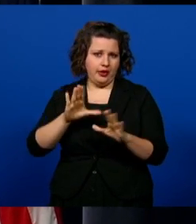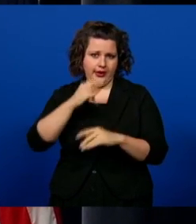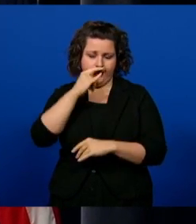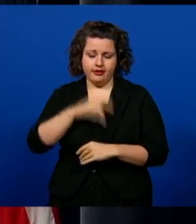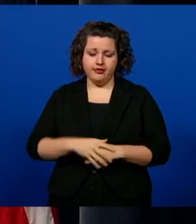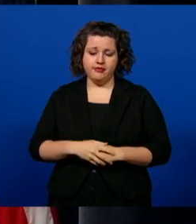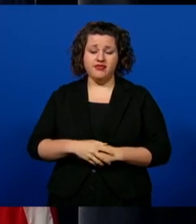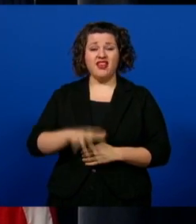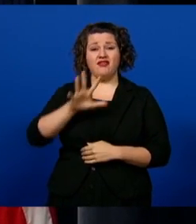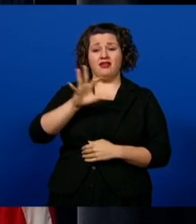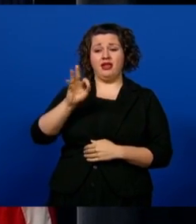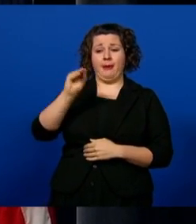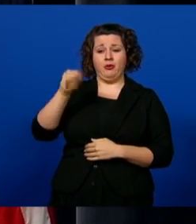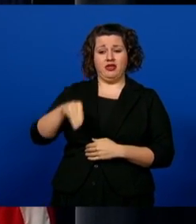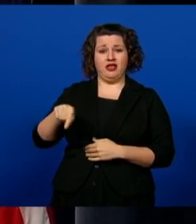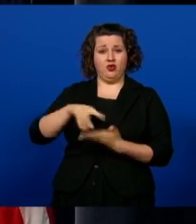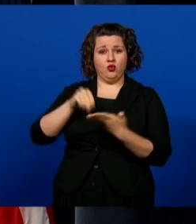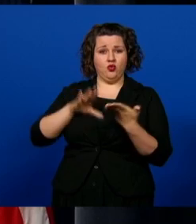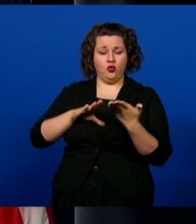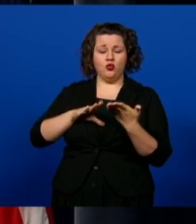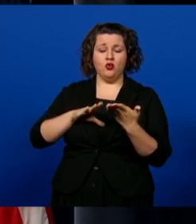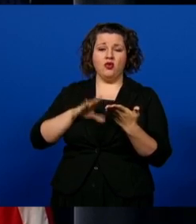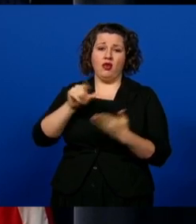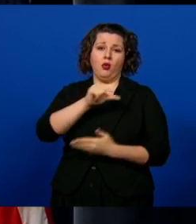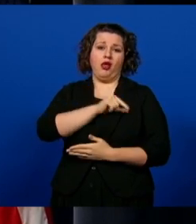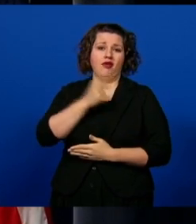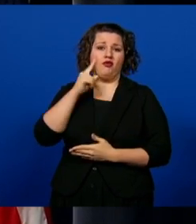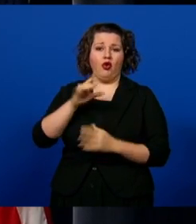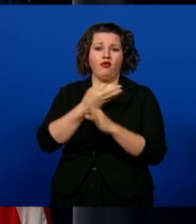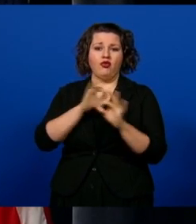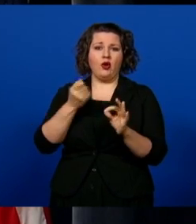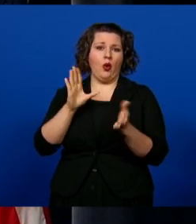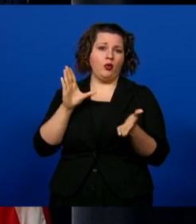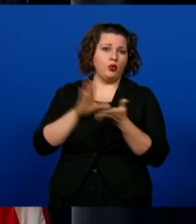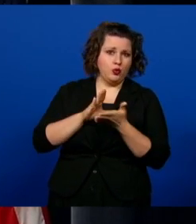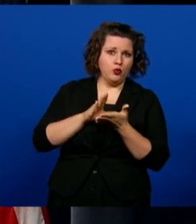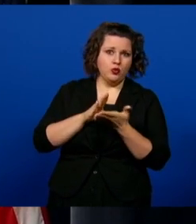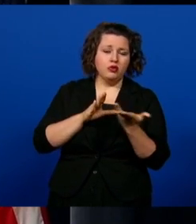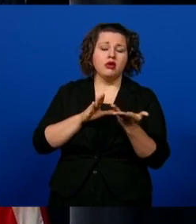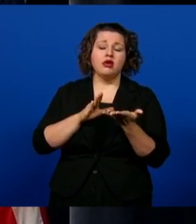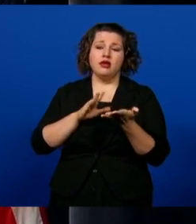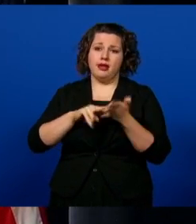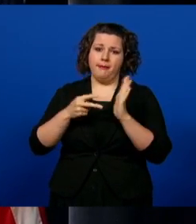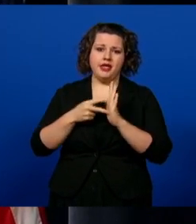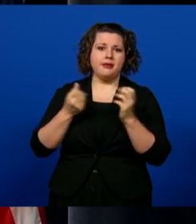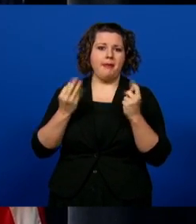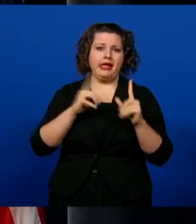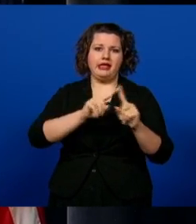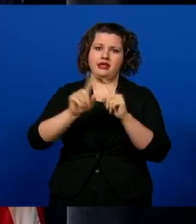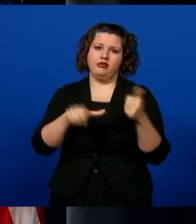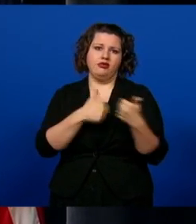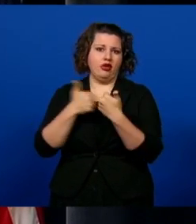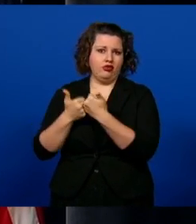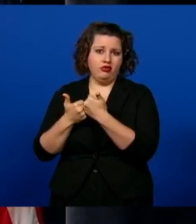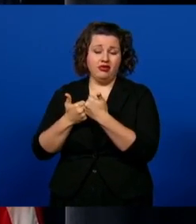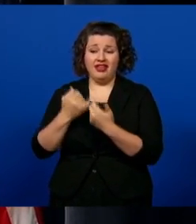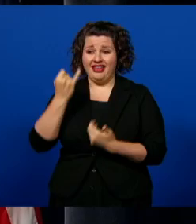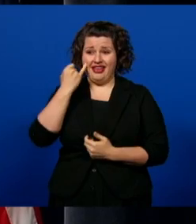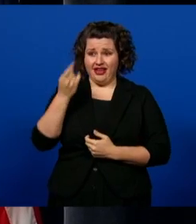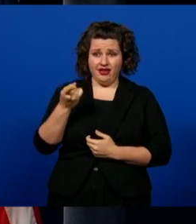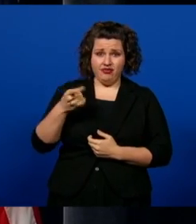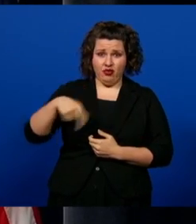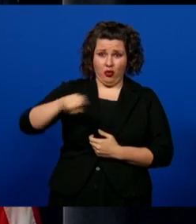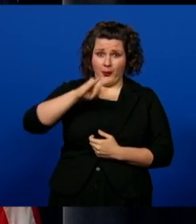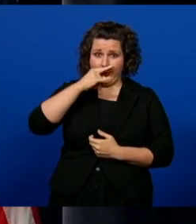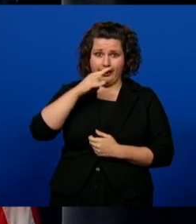of our students that qualify for free and reduced. That creates lots of challenges, and if we can't get them back to school,